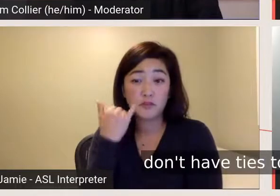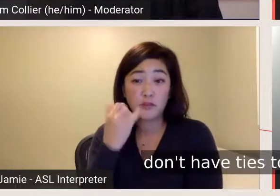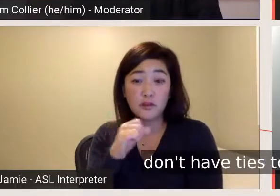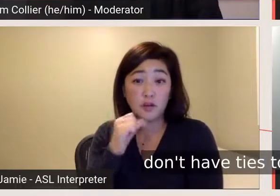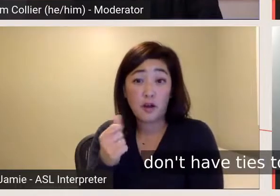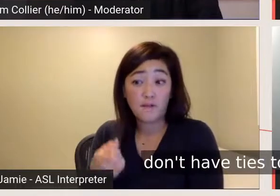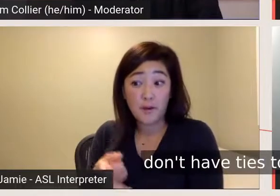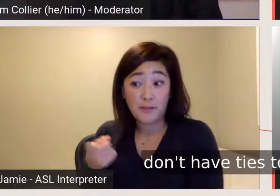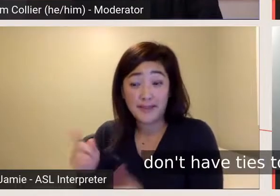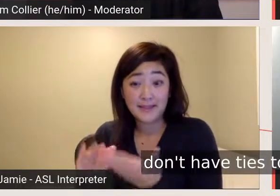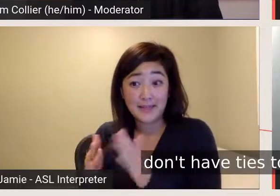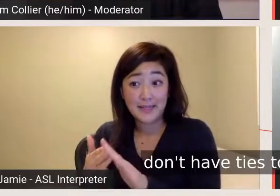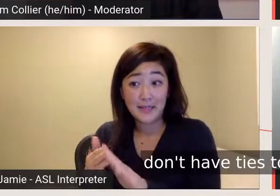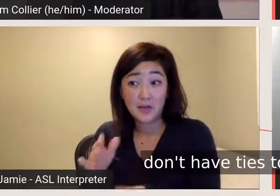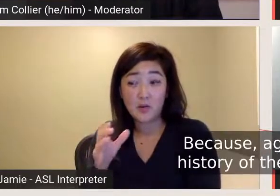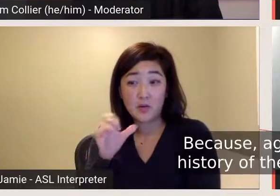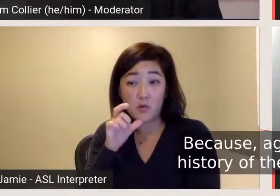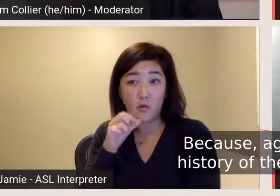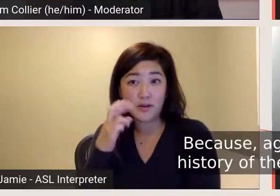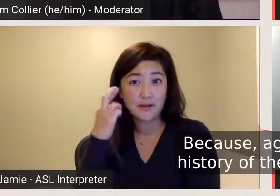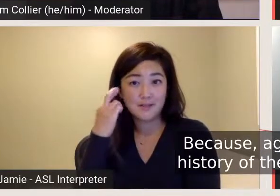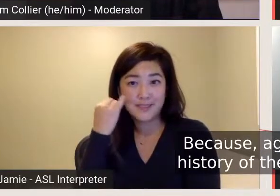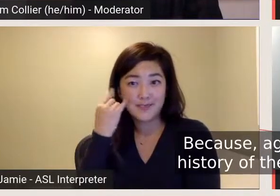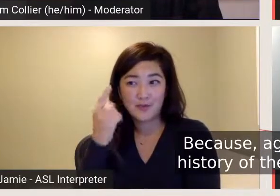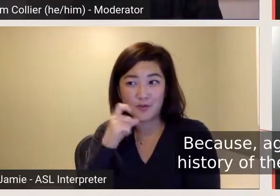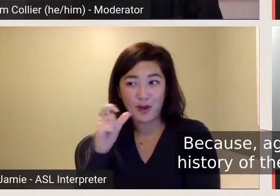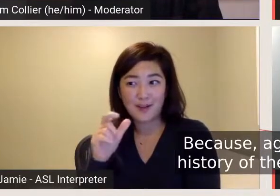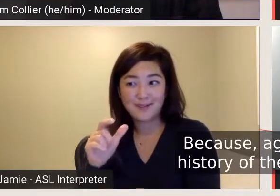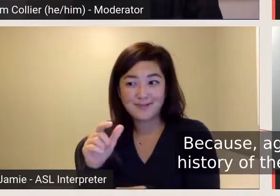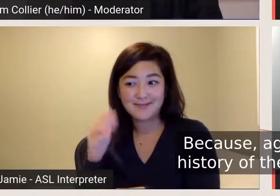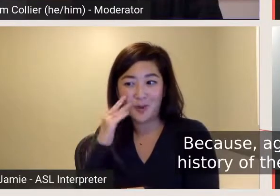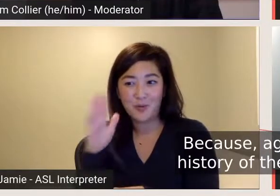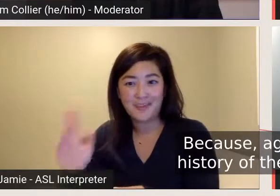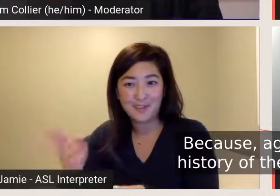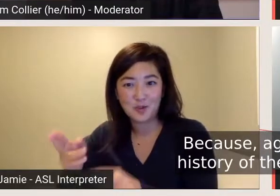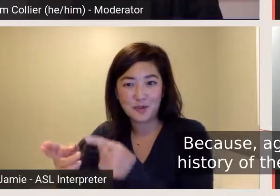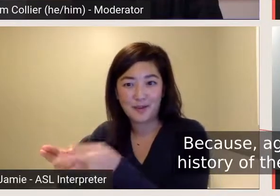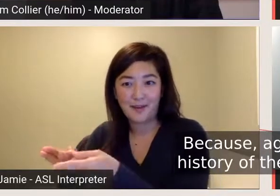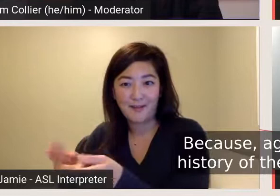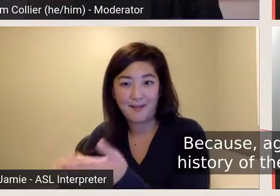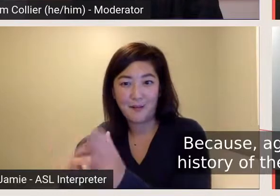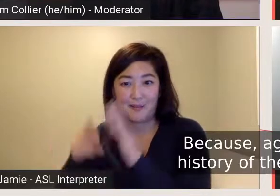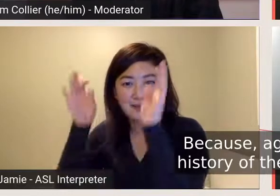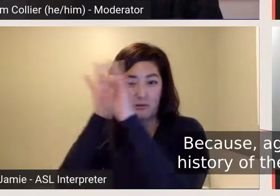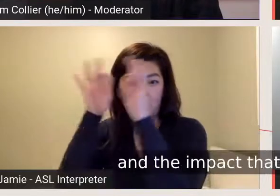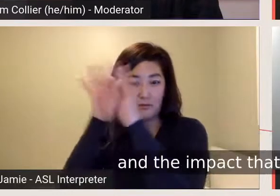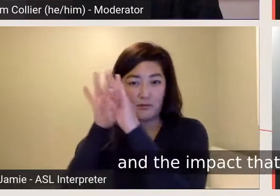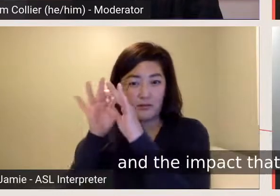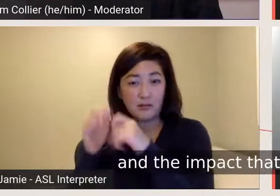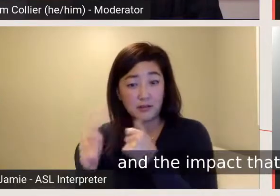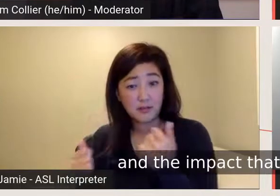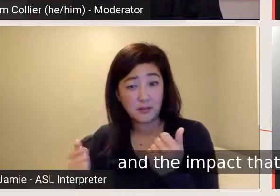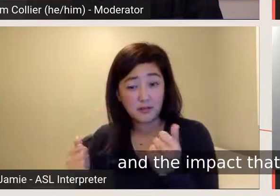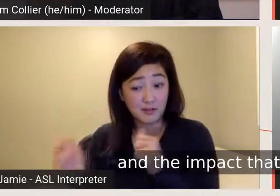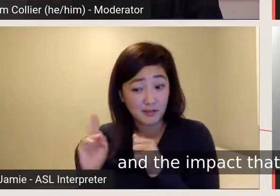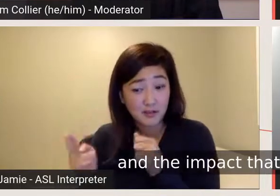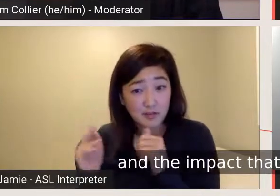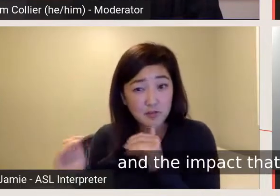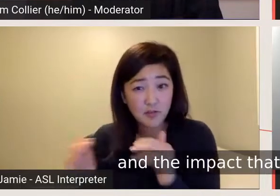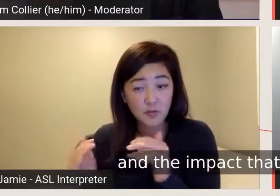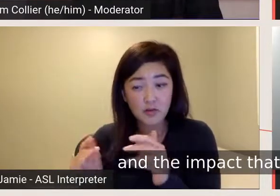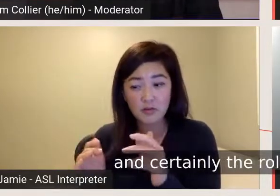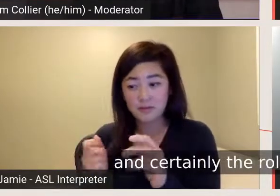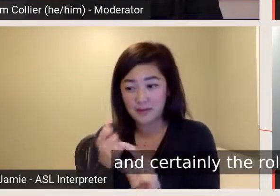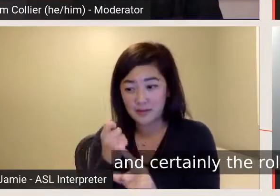have ties to that region. Because again, this history of the warfare and the impact that it had